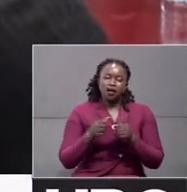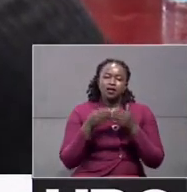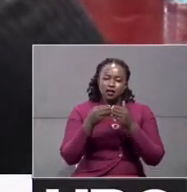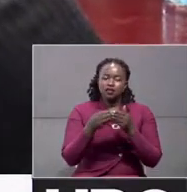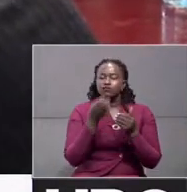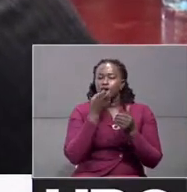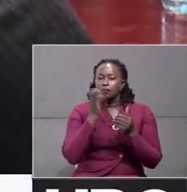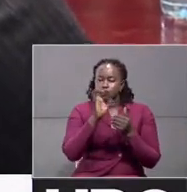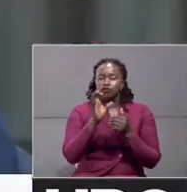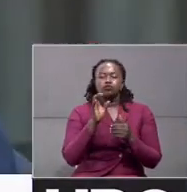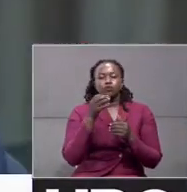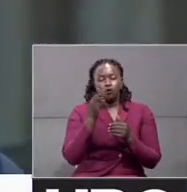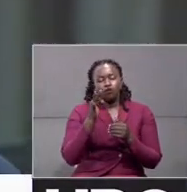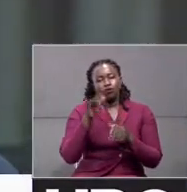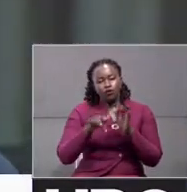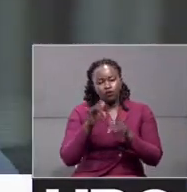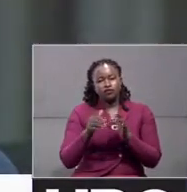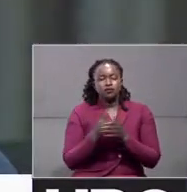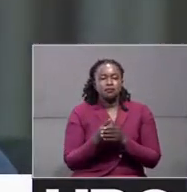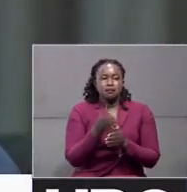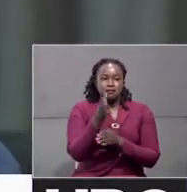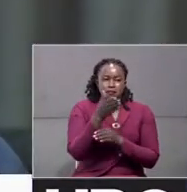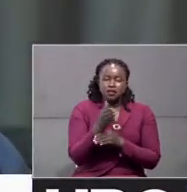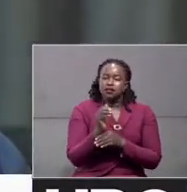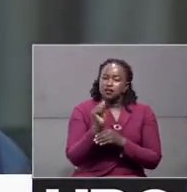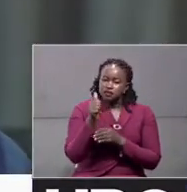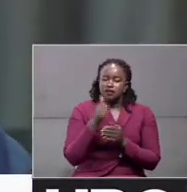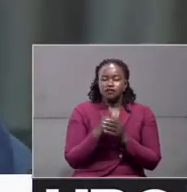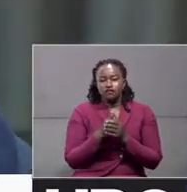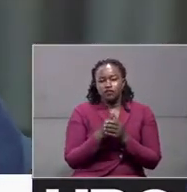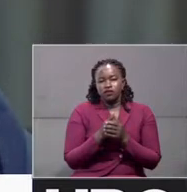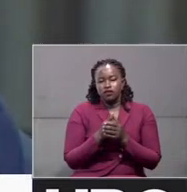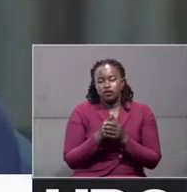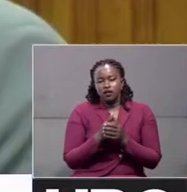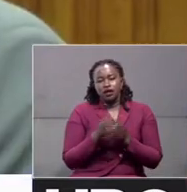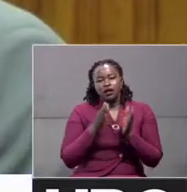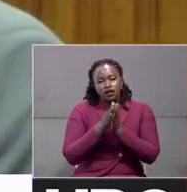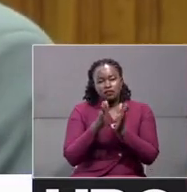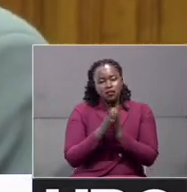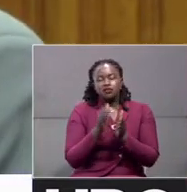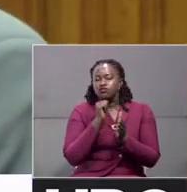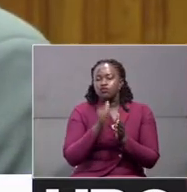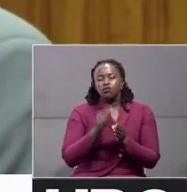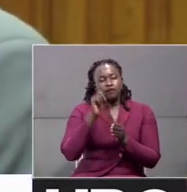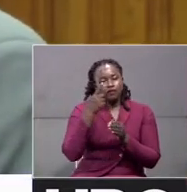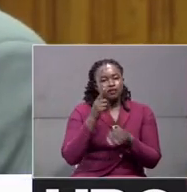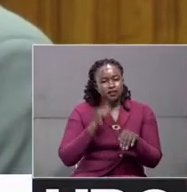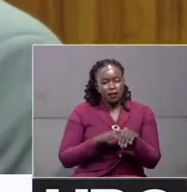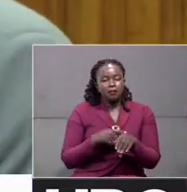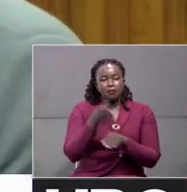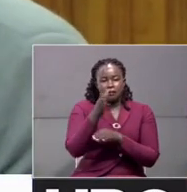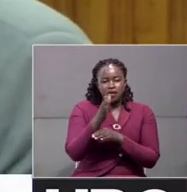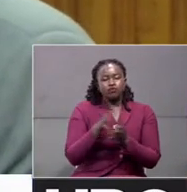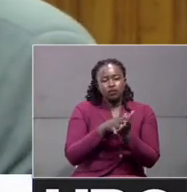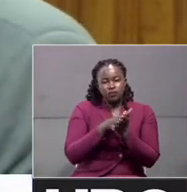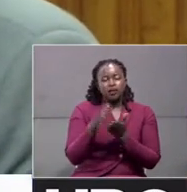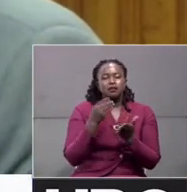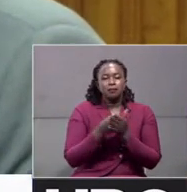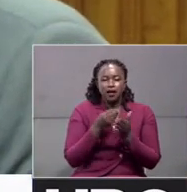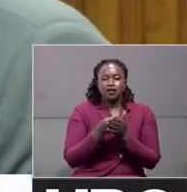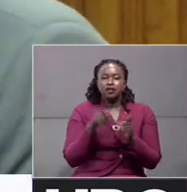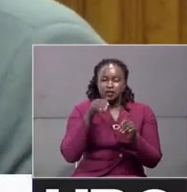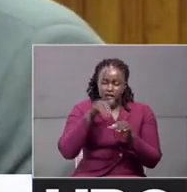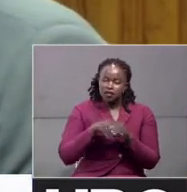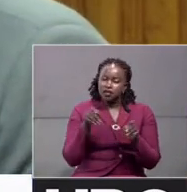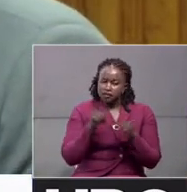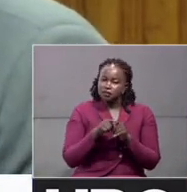of office. Minister Musasizi, however, reveals how it is not the first time the ministry spends funds in the same